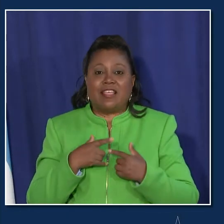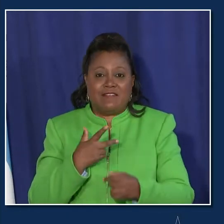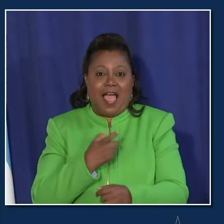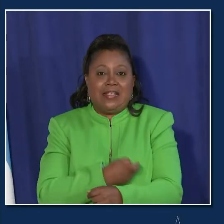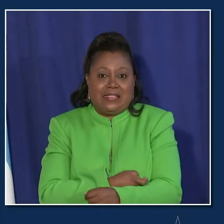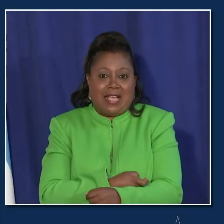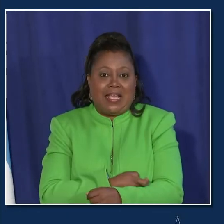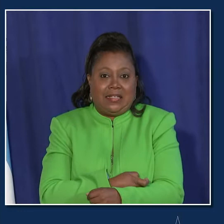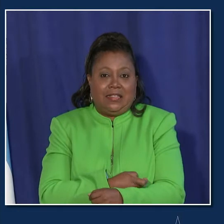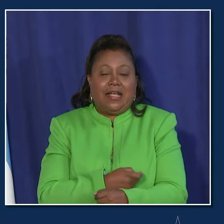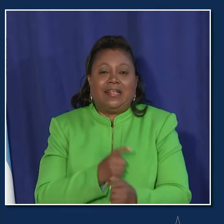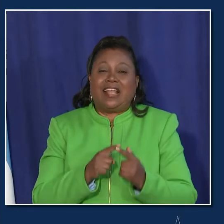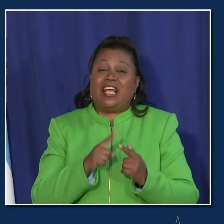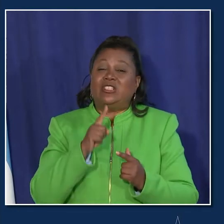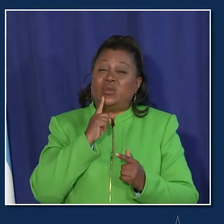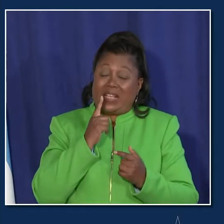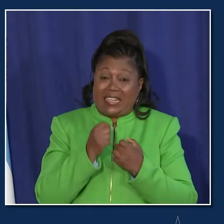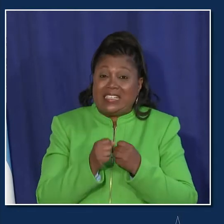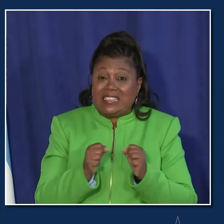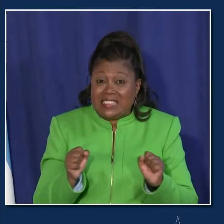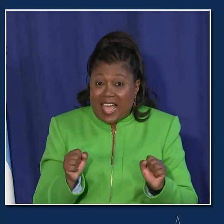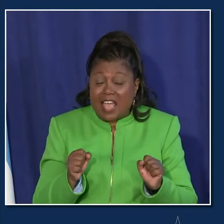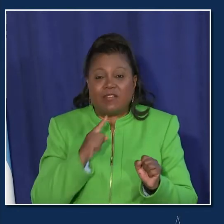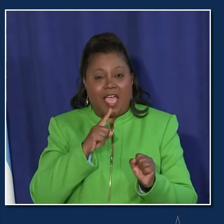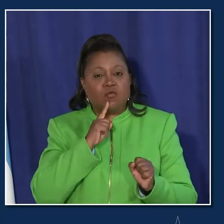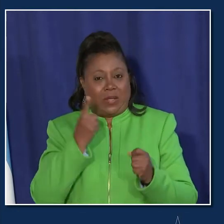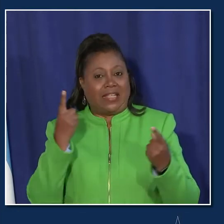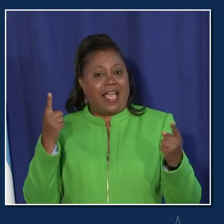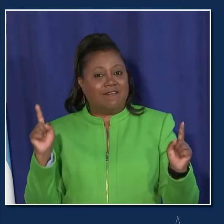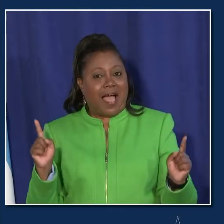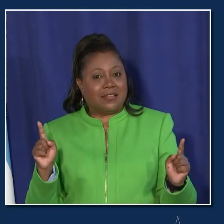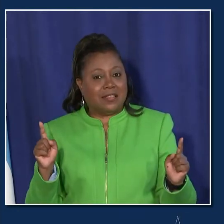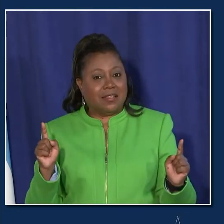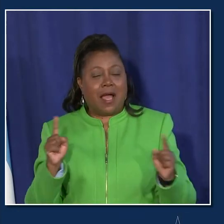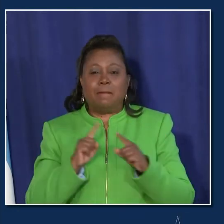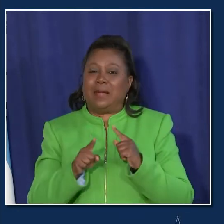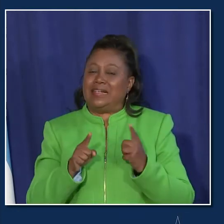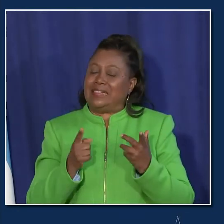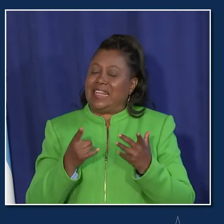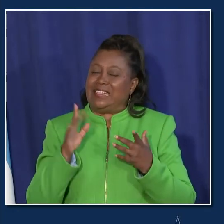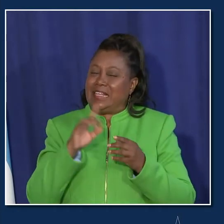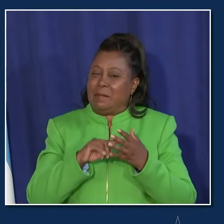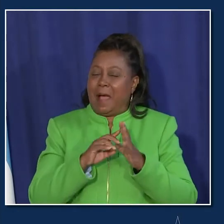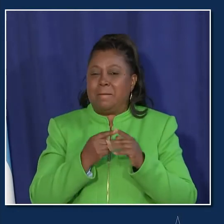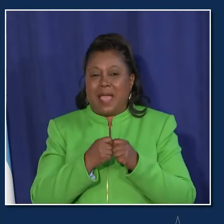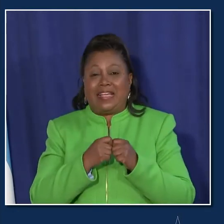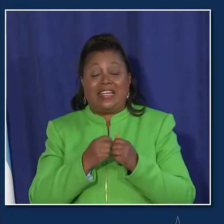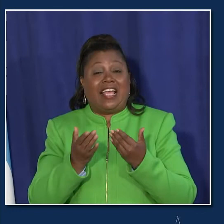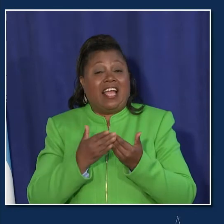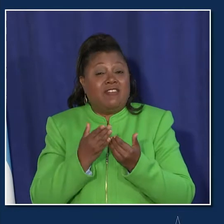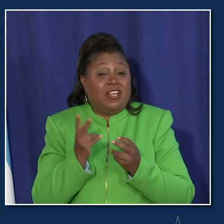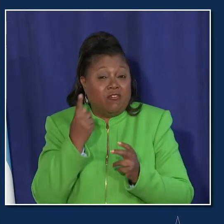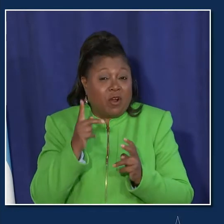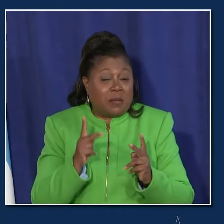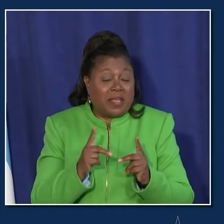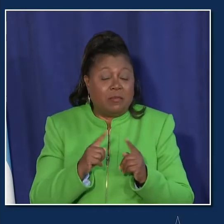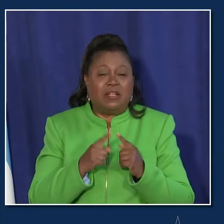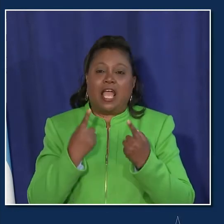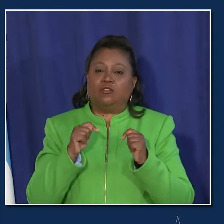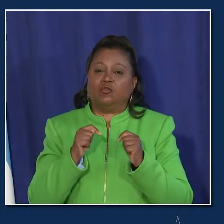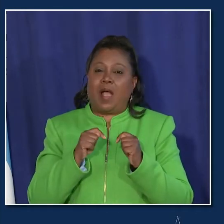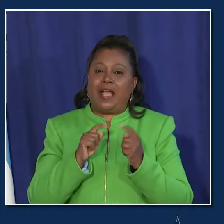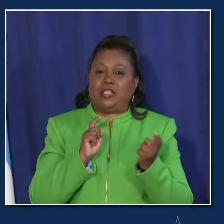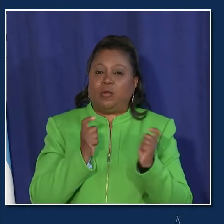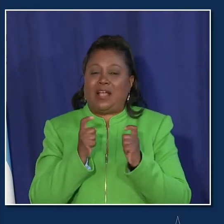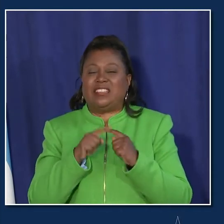that is really safe and really effective. But it's about making it convenient for people and trying to